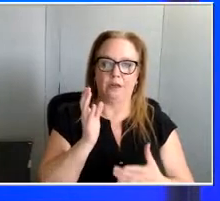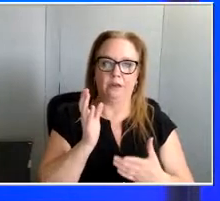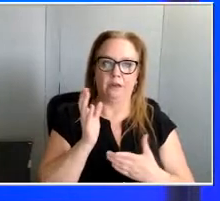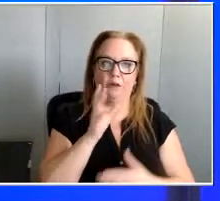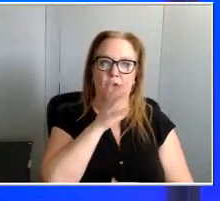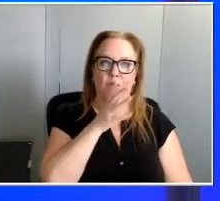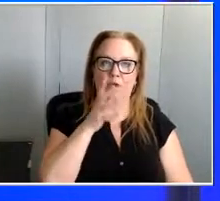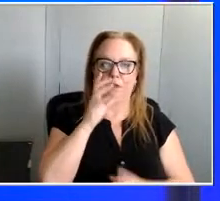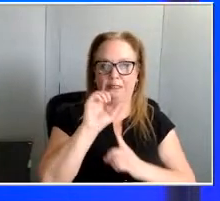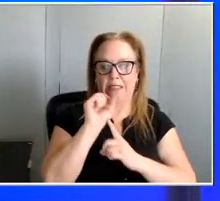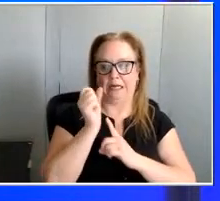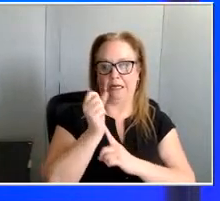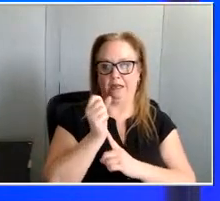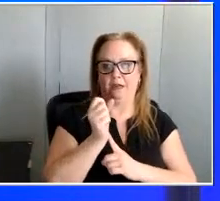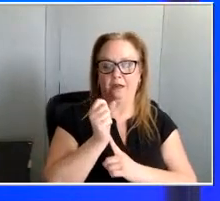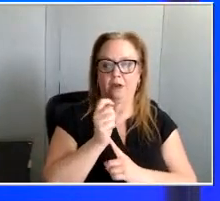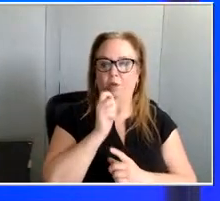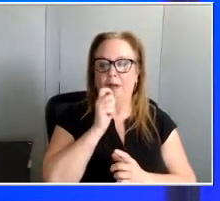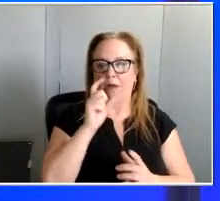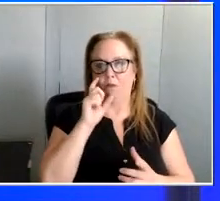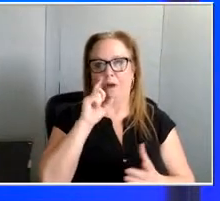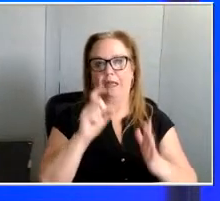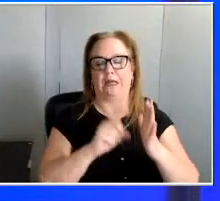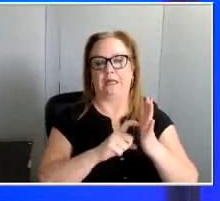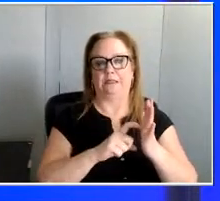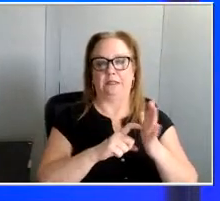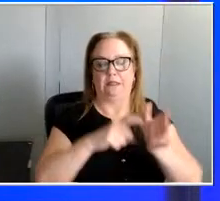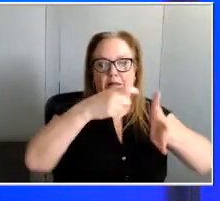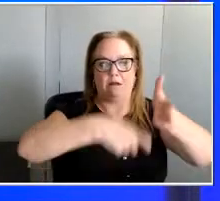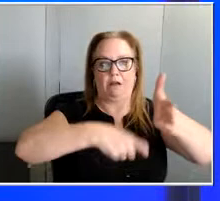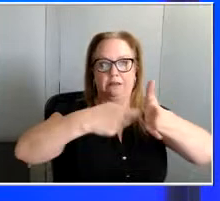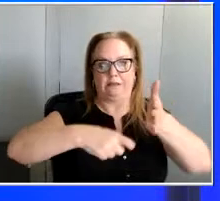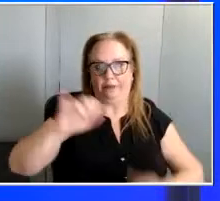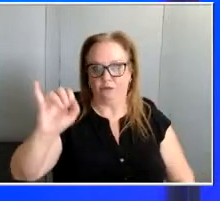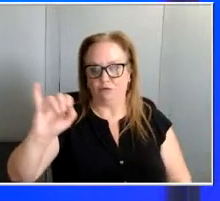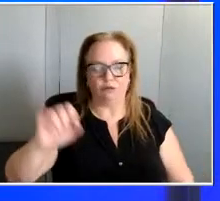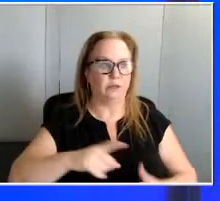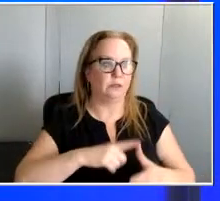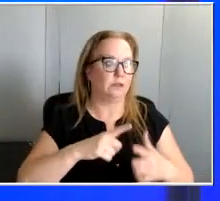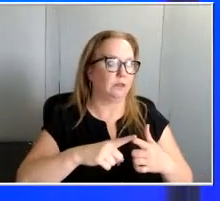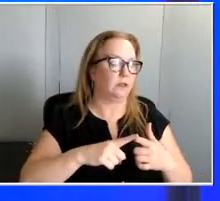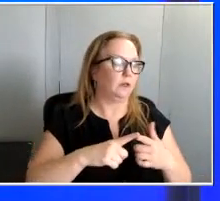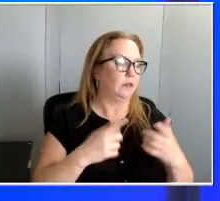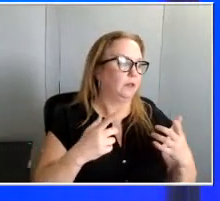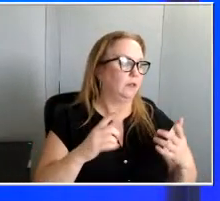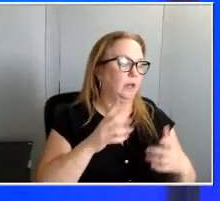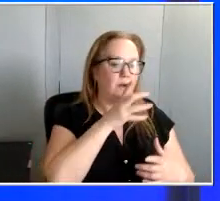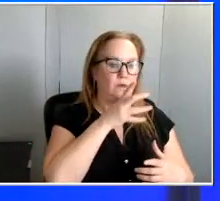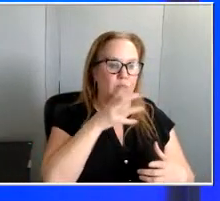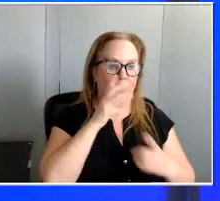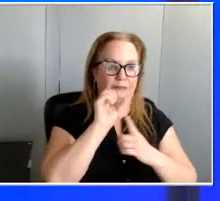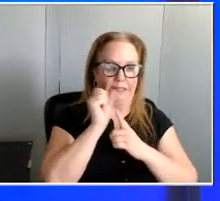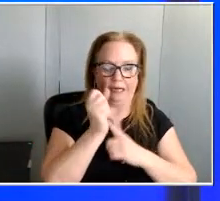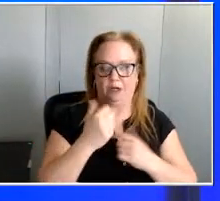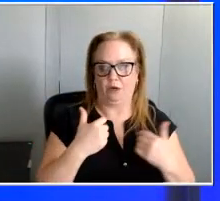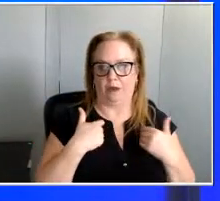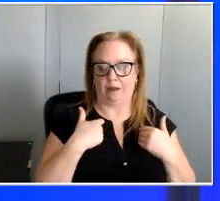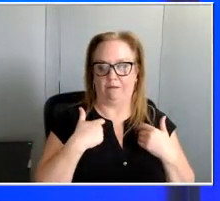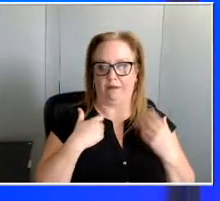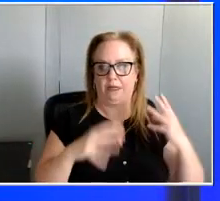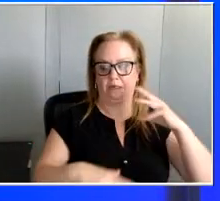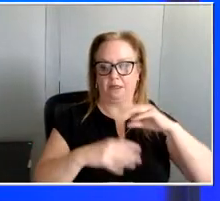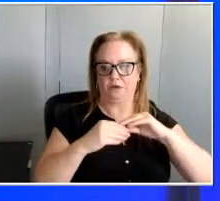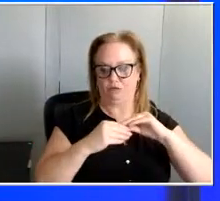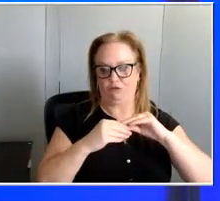we really kind of fail to recognize, we talk about the cost of insurance and whatnot, but in the rural setting you have additional